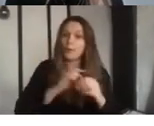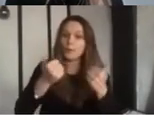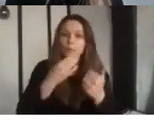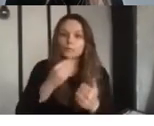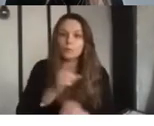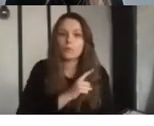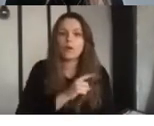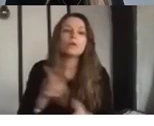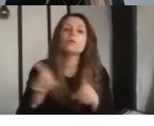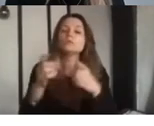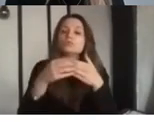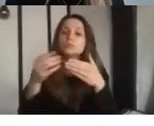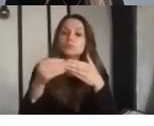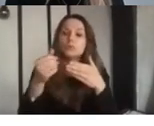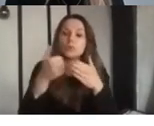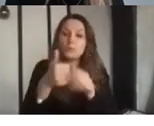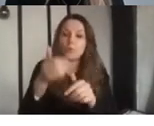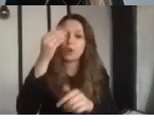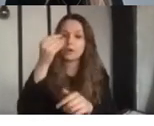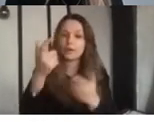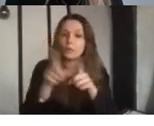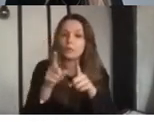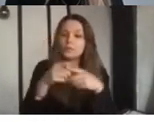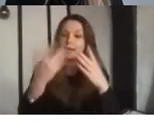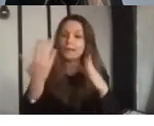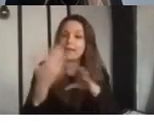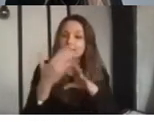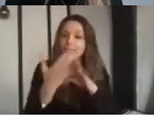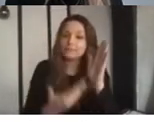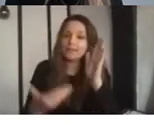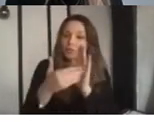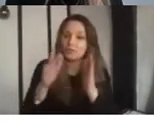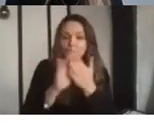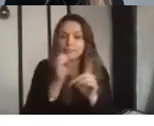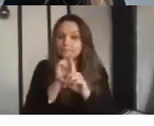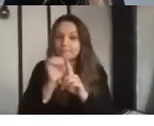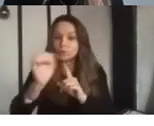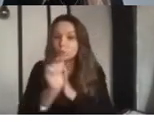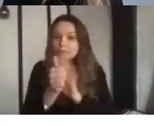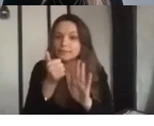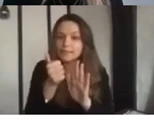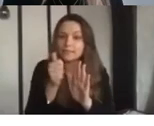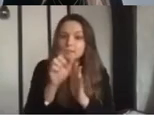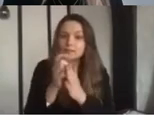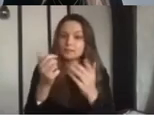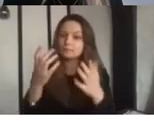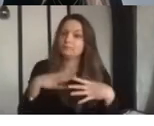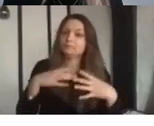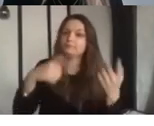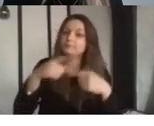to support your learning, and enrichment activities to build your skills and prepare you for life at